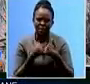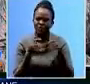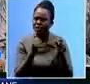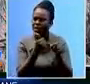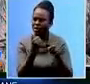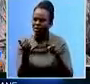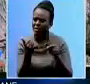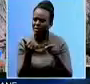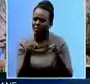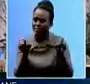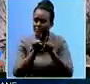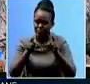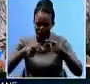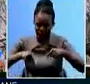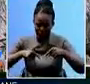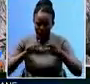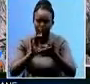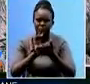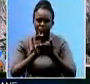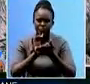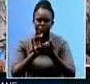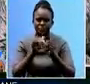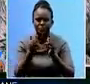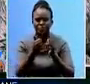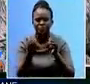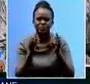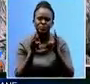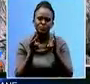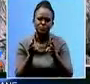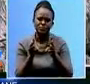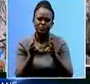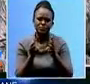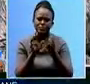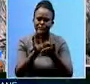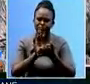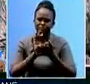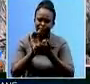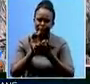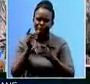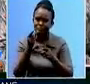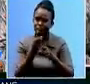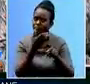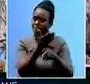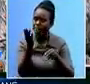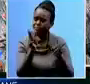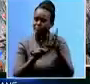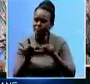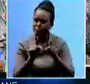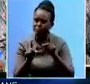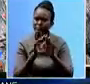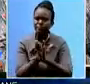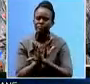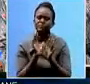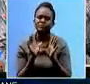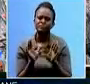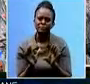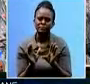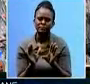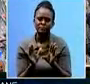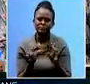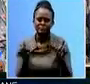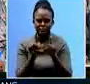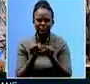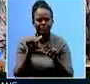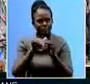substantial domestic debt. In other words, debt owed by to people within Zambia,